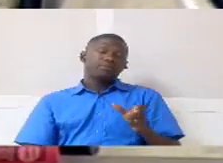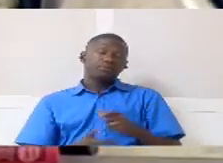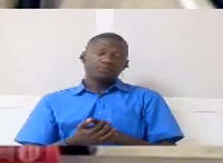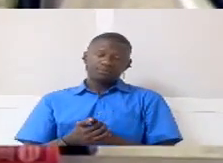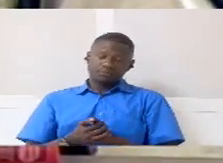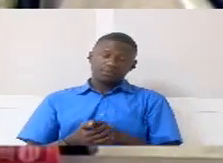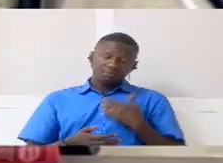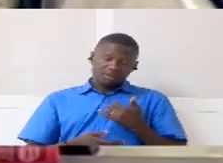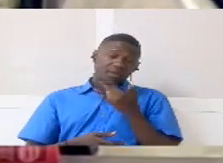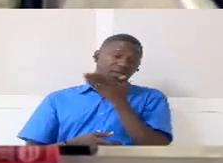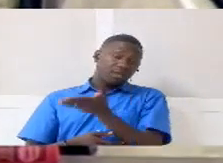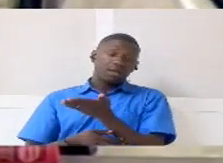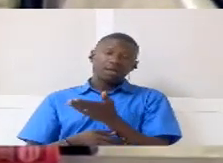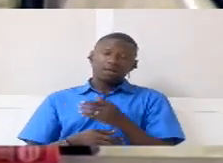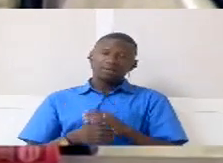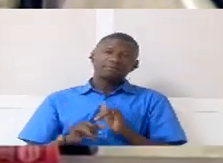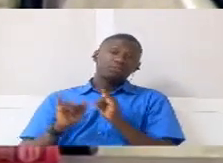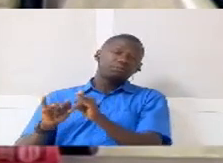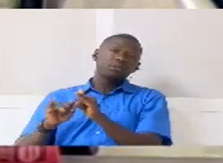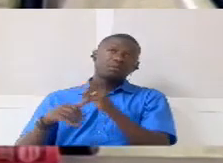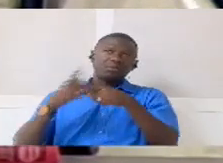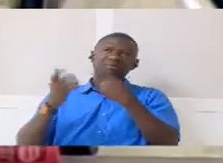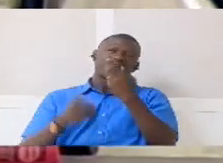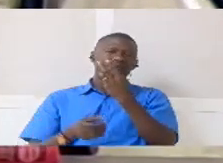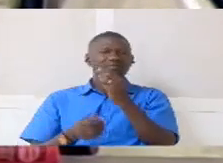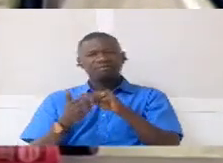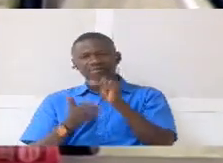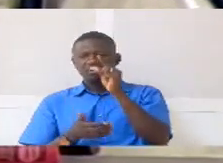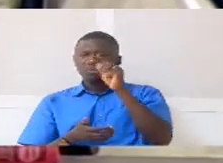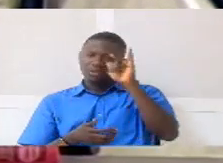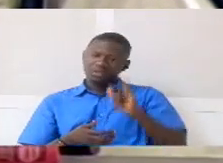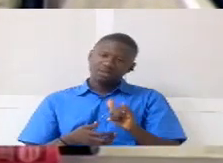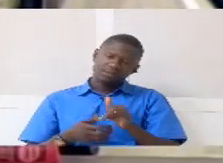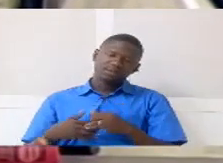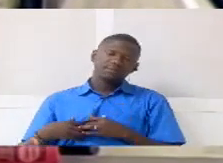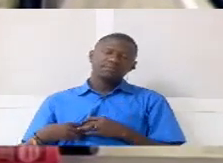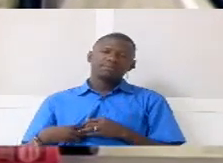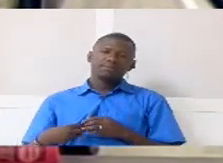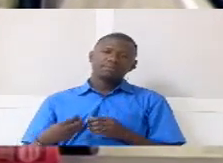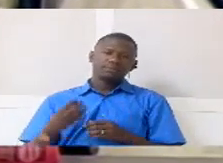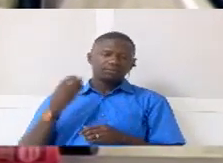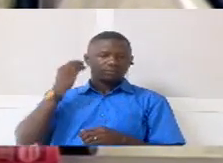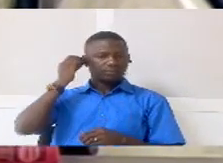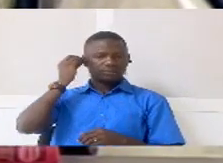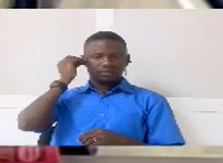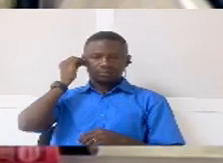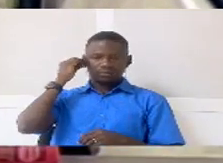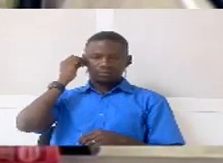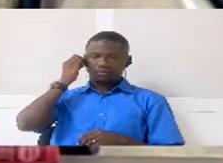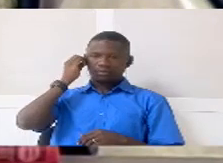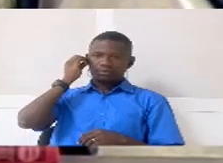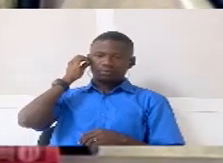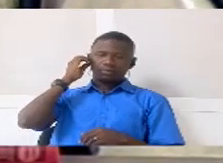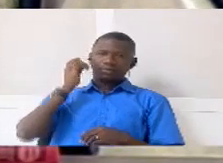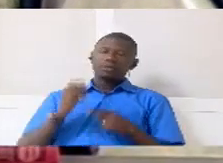dan tam suro fana to. I was there for a couple of years. Naran samba makadi narata kamara wal fanala reception la